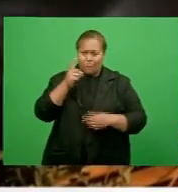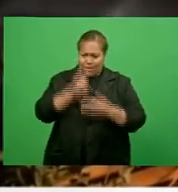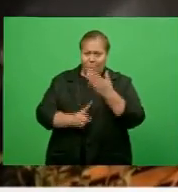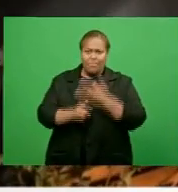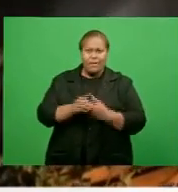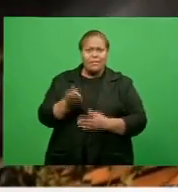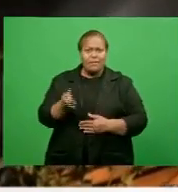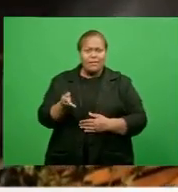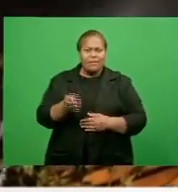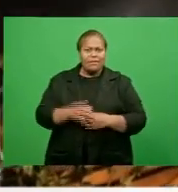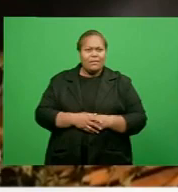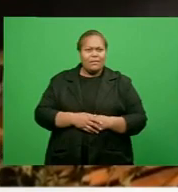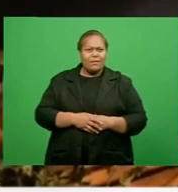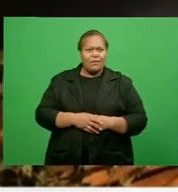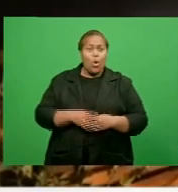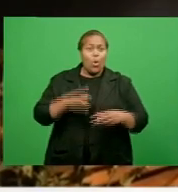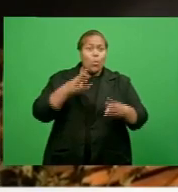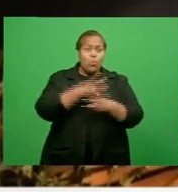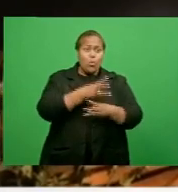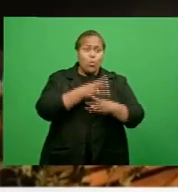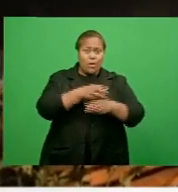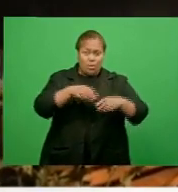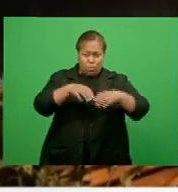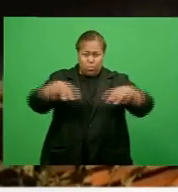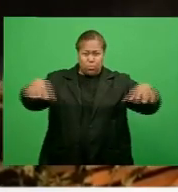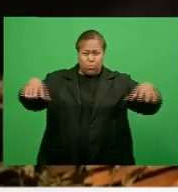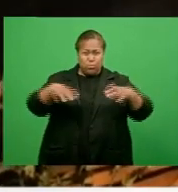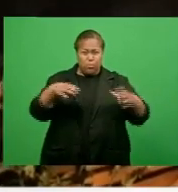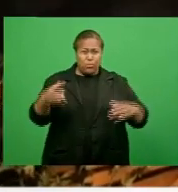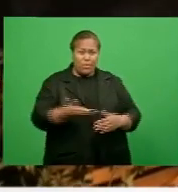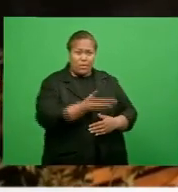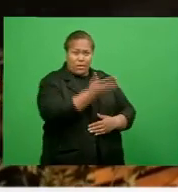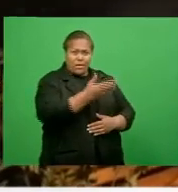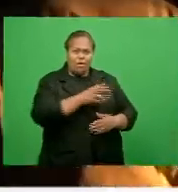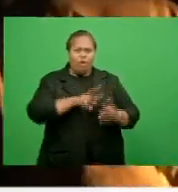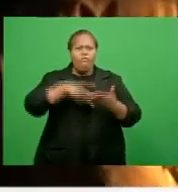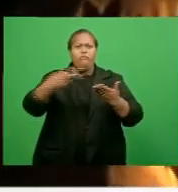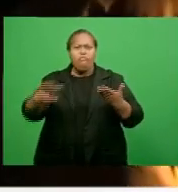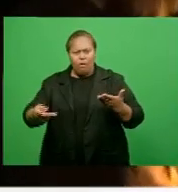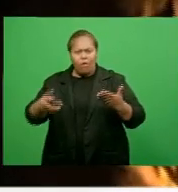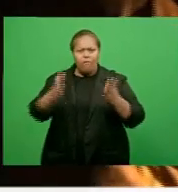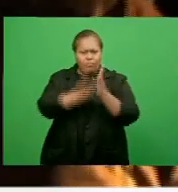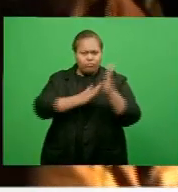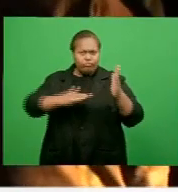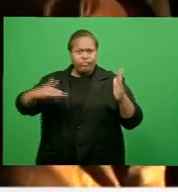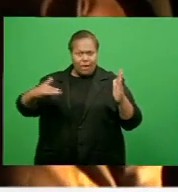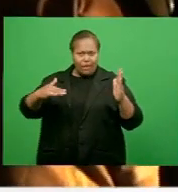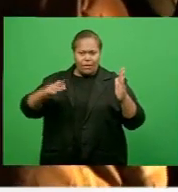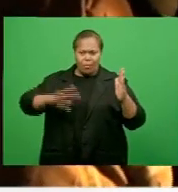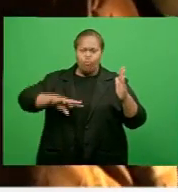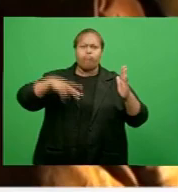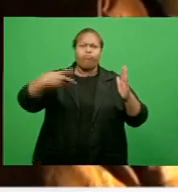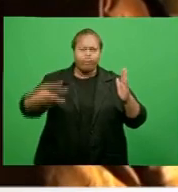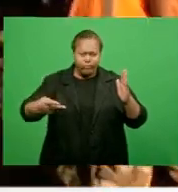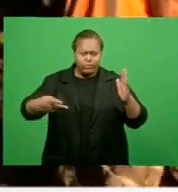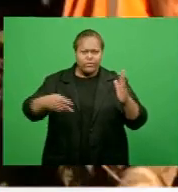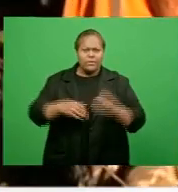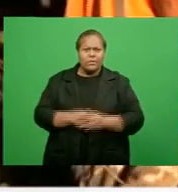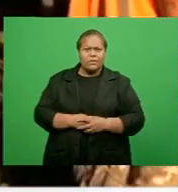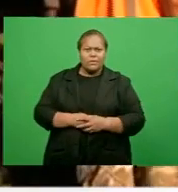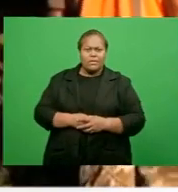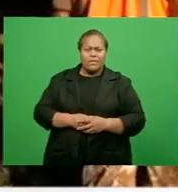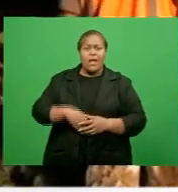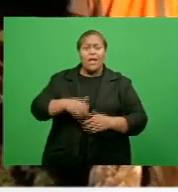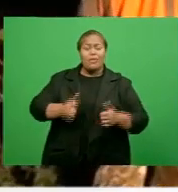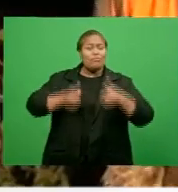They were hit by logs which fell off the back of this truck. A man in his 30s from Namaka, Nandi, allegedly lost